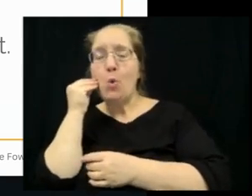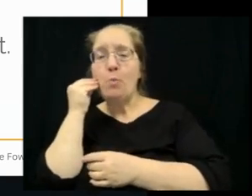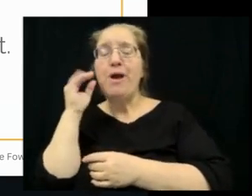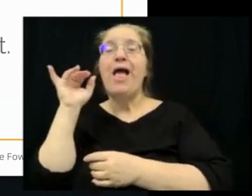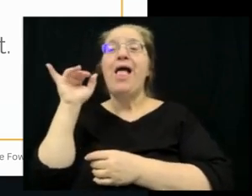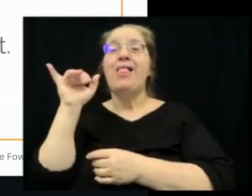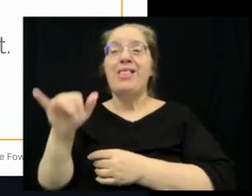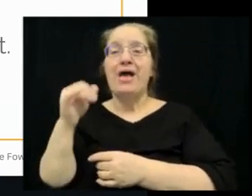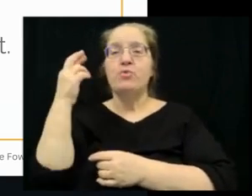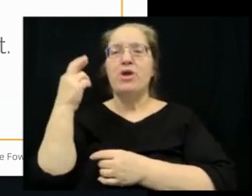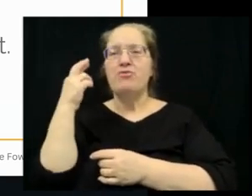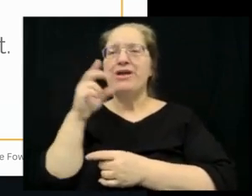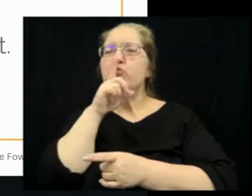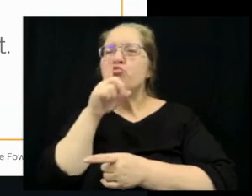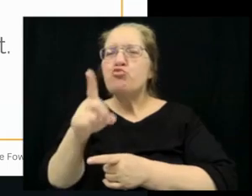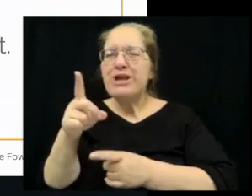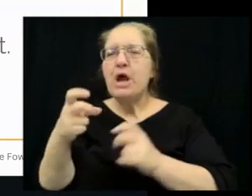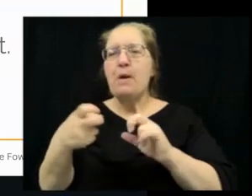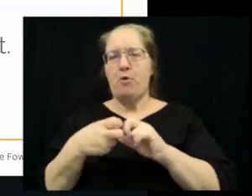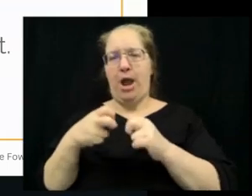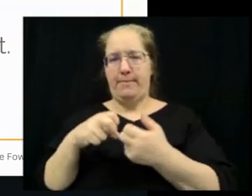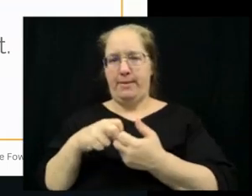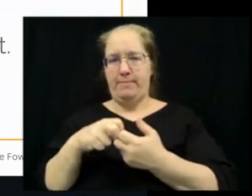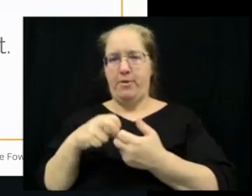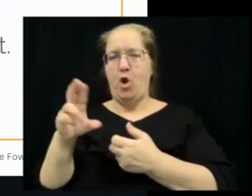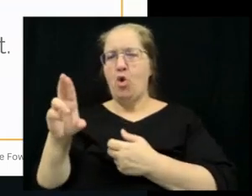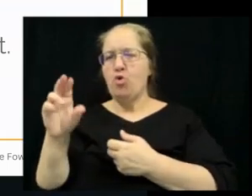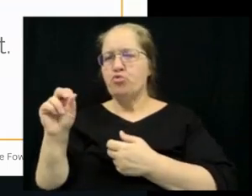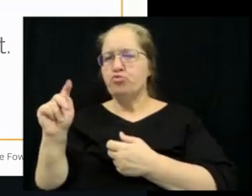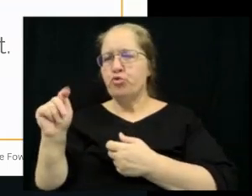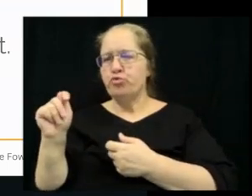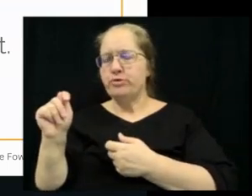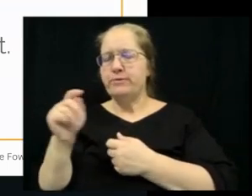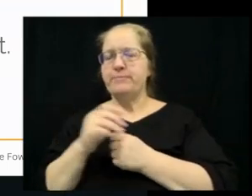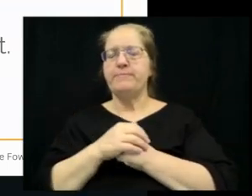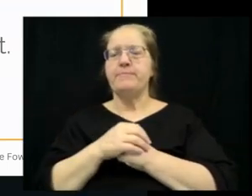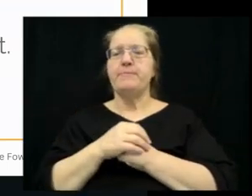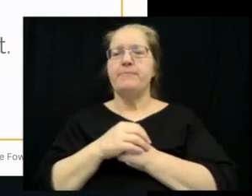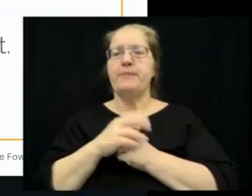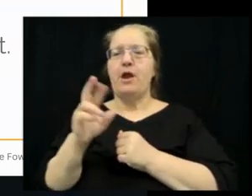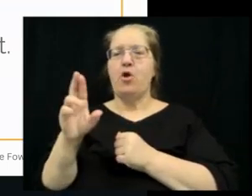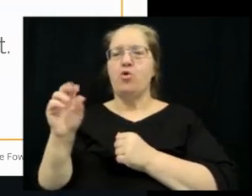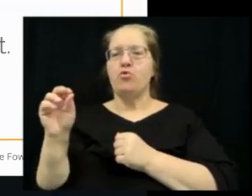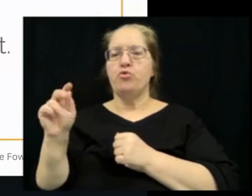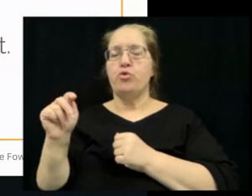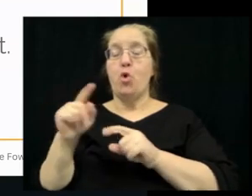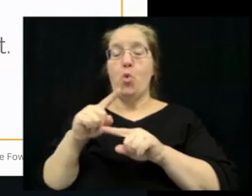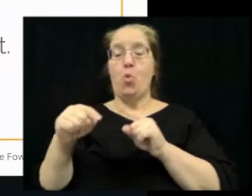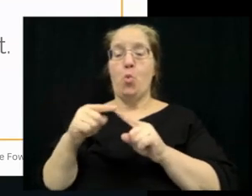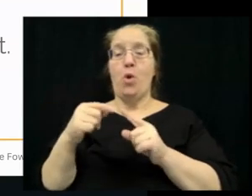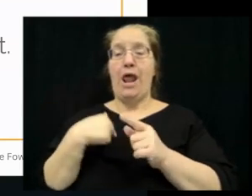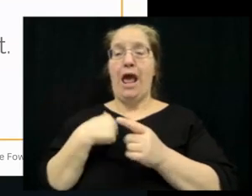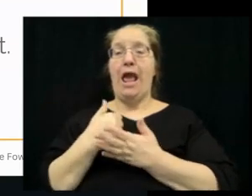the problem started to emerge. When I helped the parents restructure their family time,